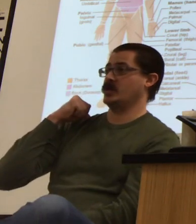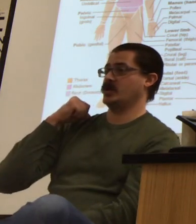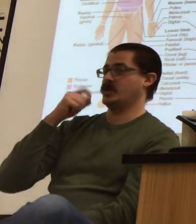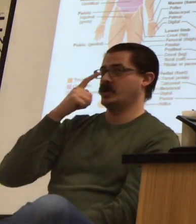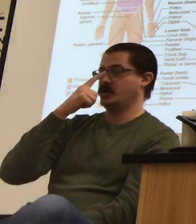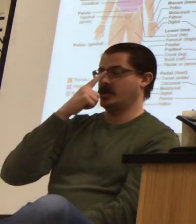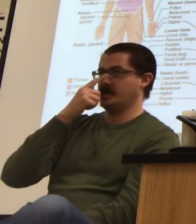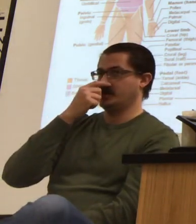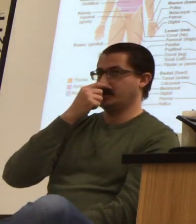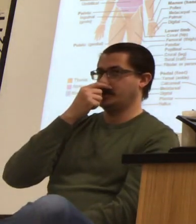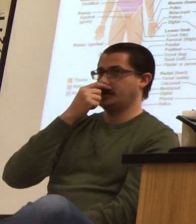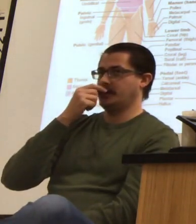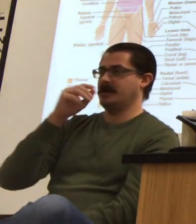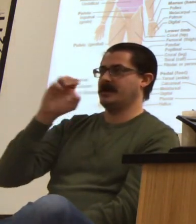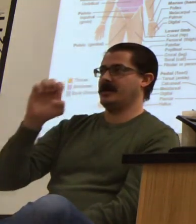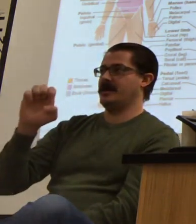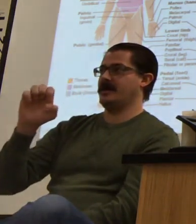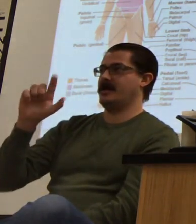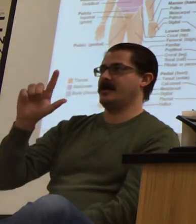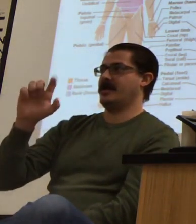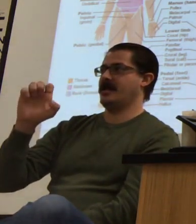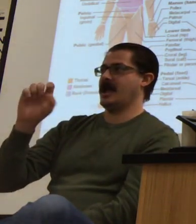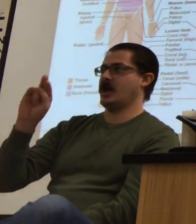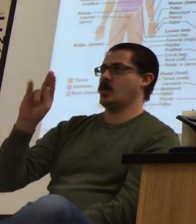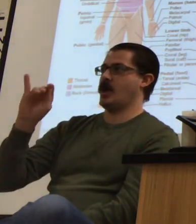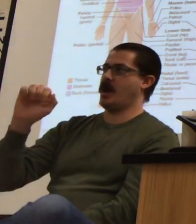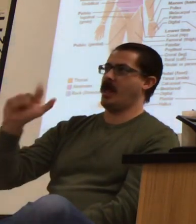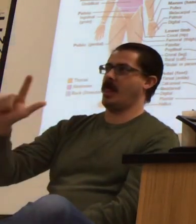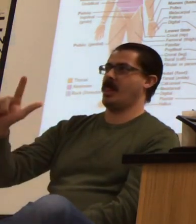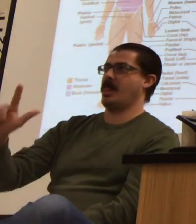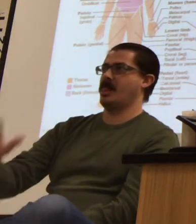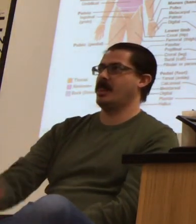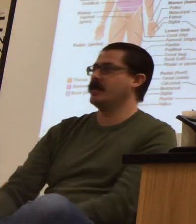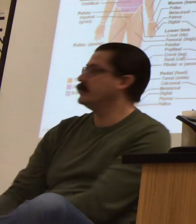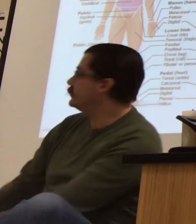the olecranon region.